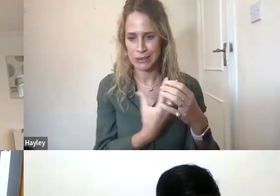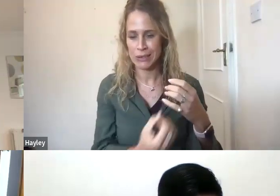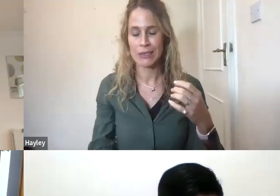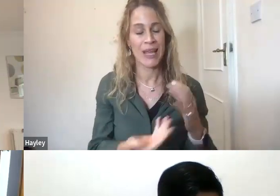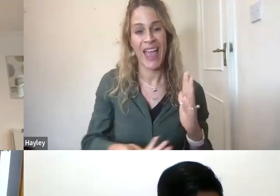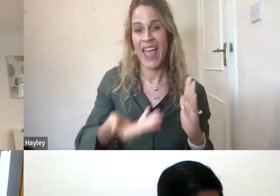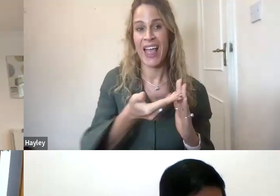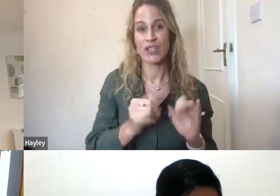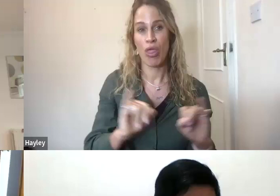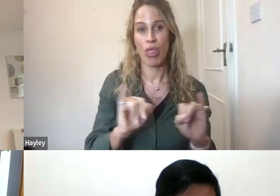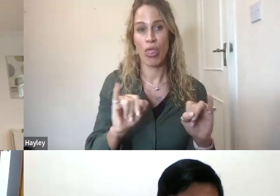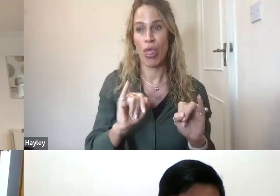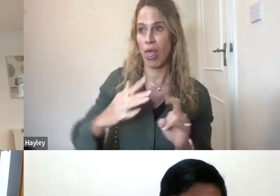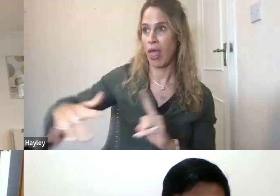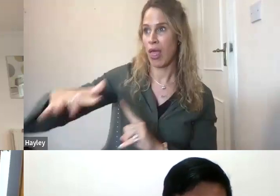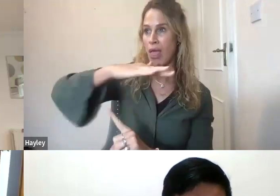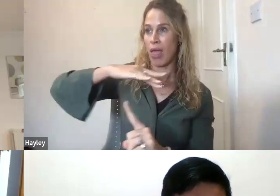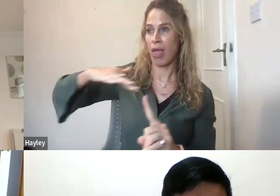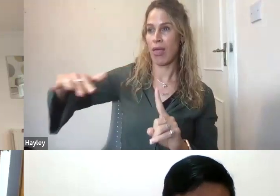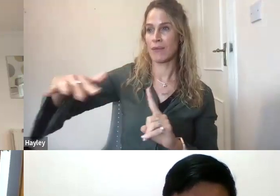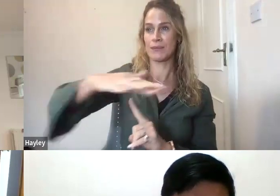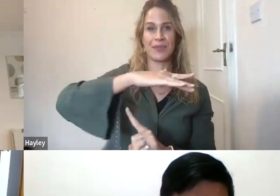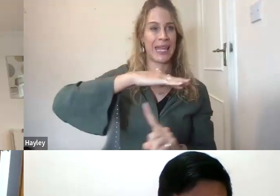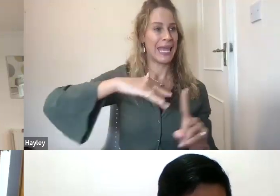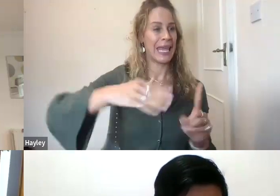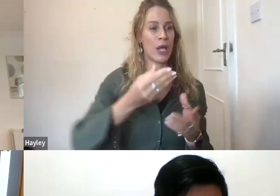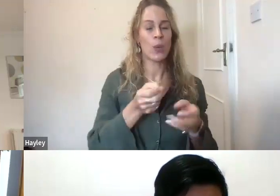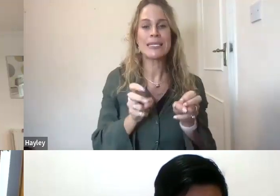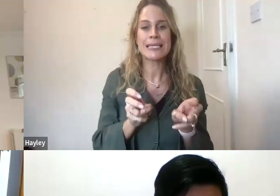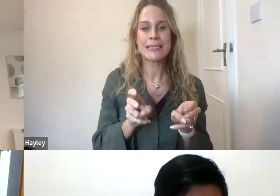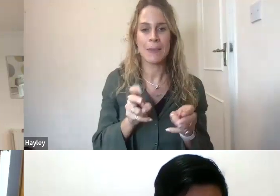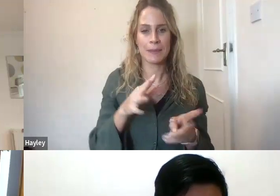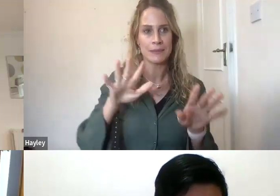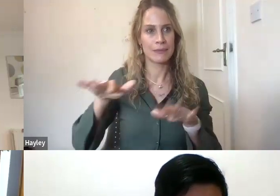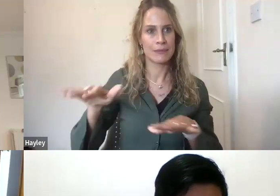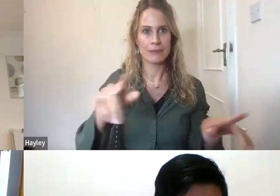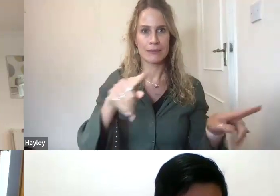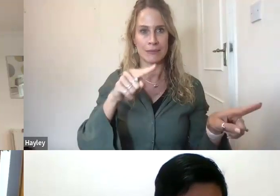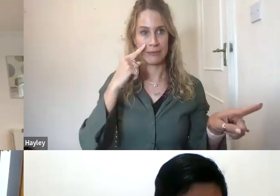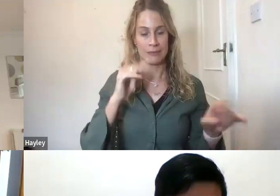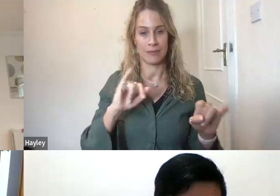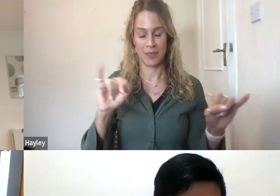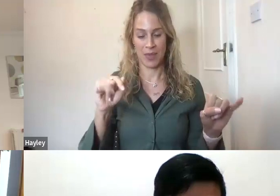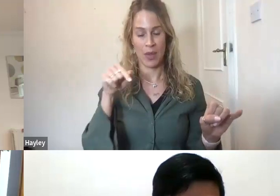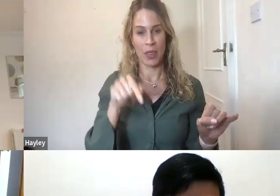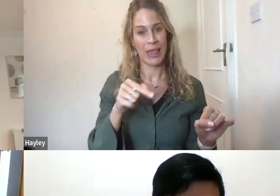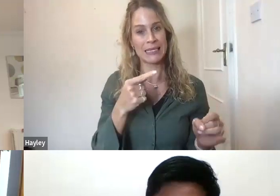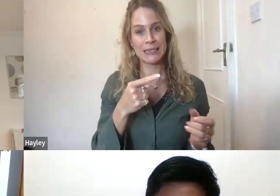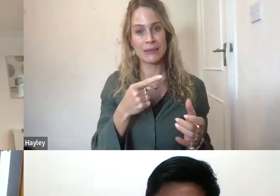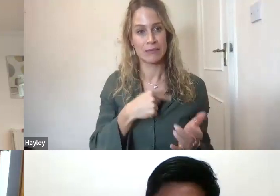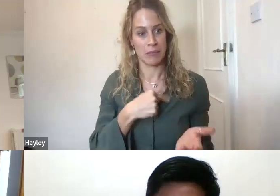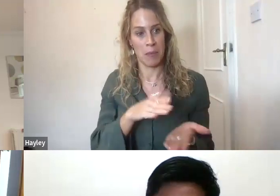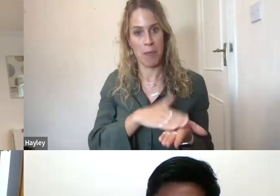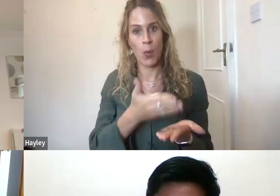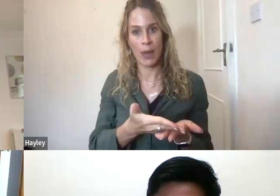to biodiversity and ecosystem as presented in Asymptote's poem, The River Devoid